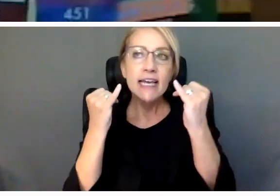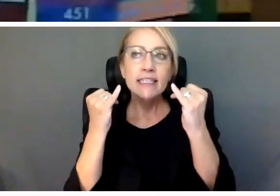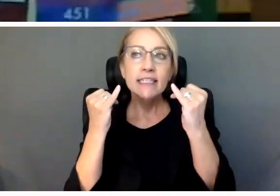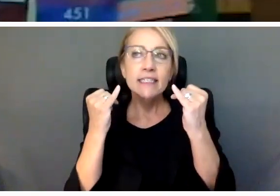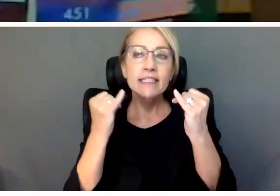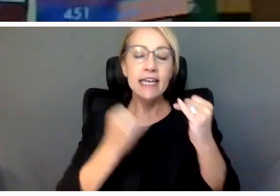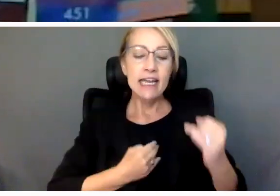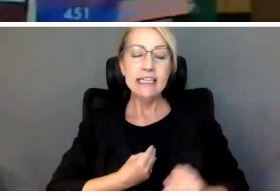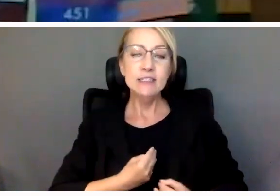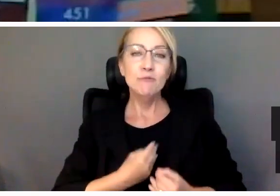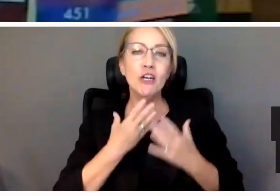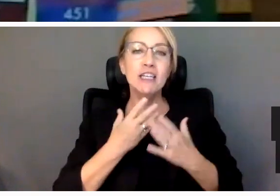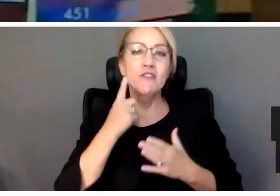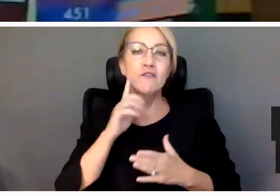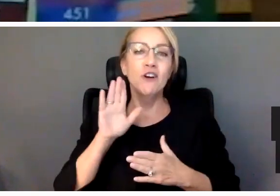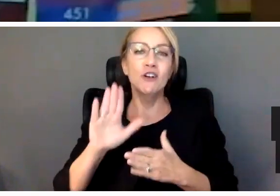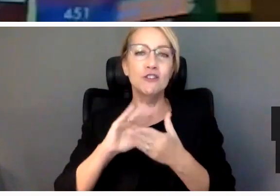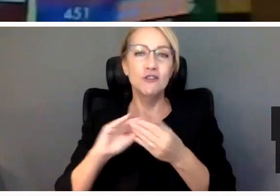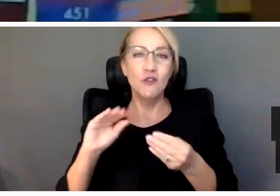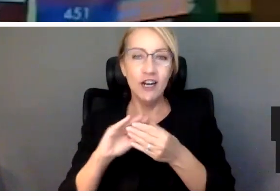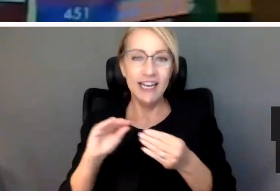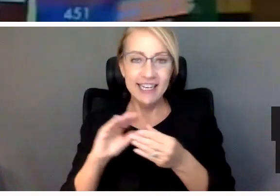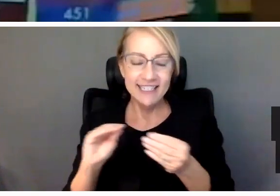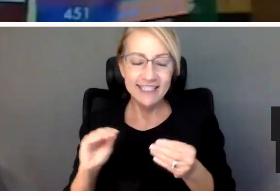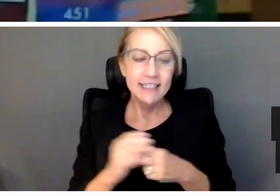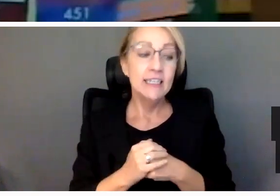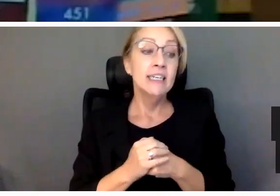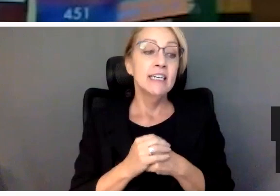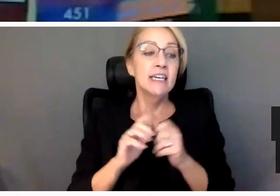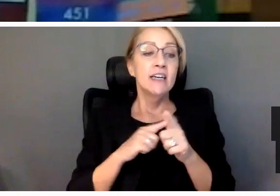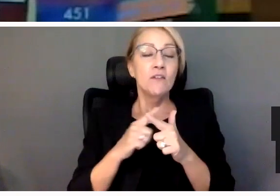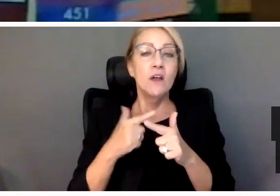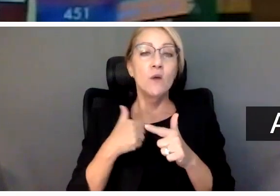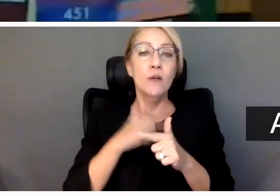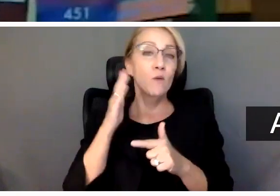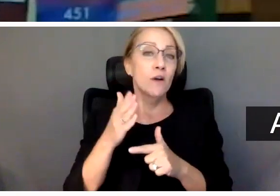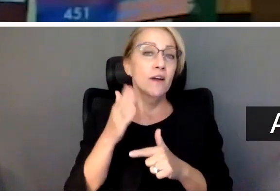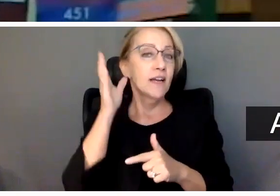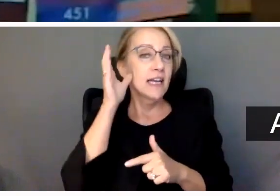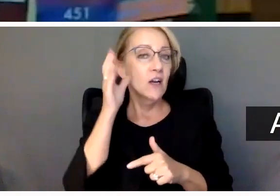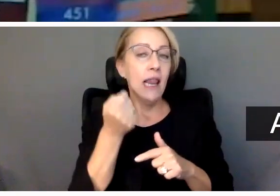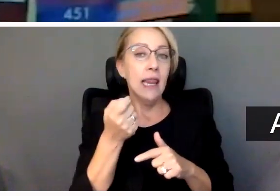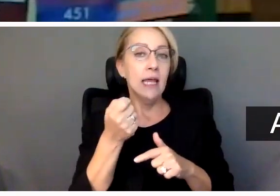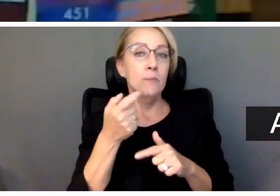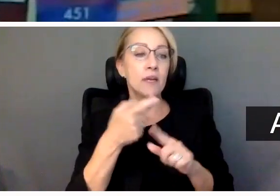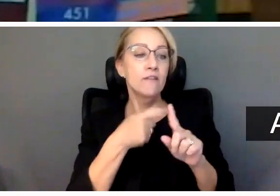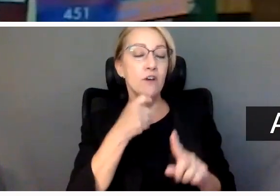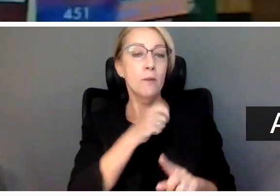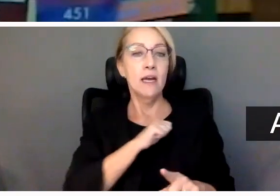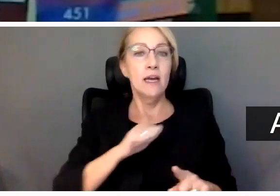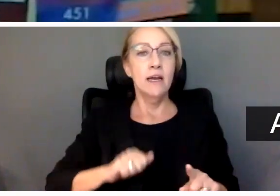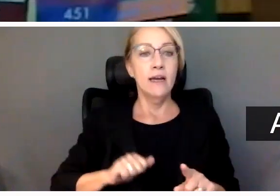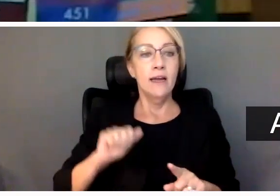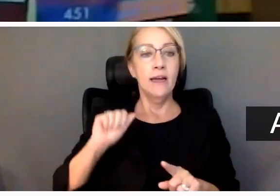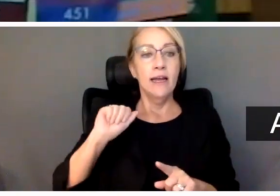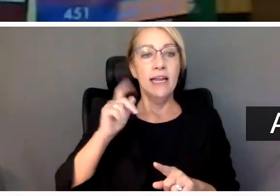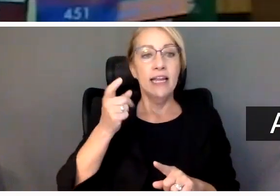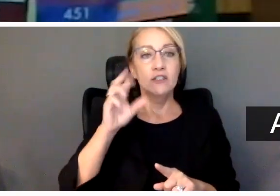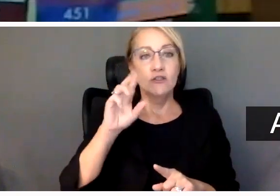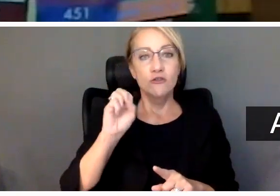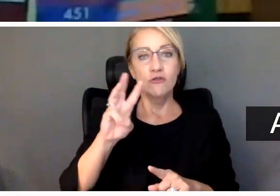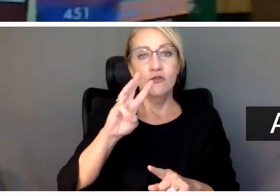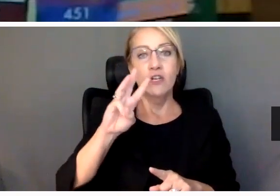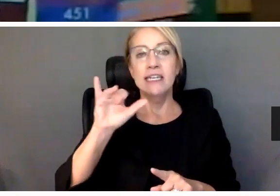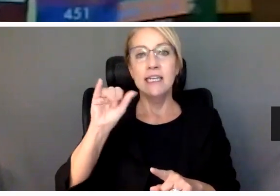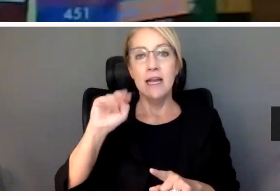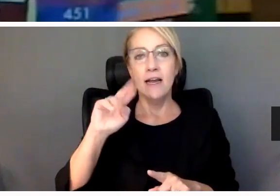for this story. And then we're going to hear a little bit from the ambassador, Andrew Young himself, via